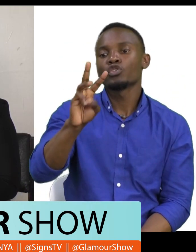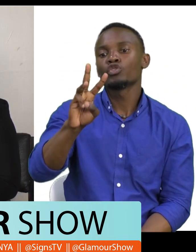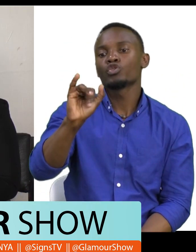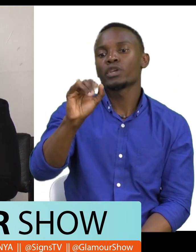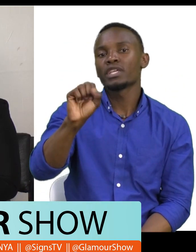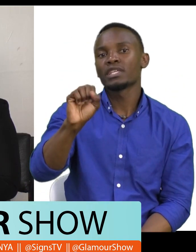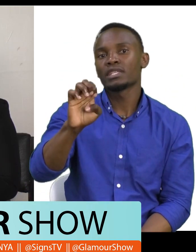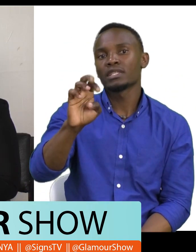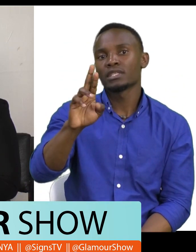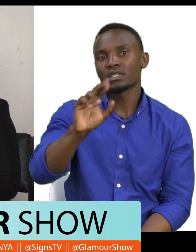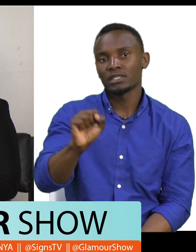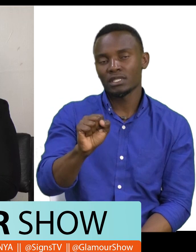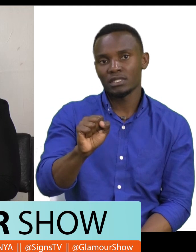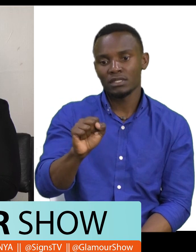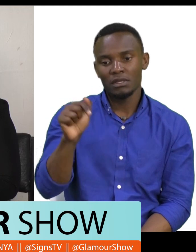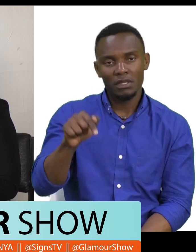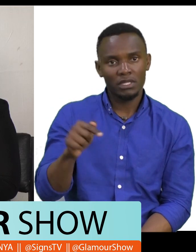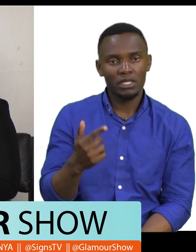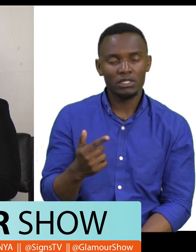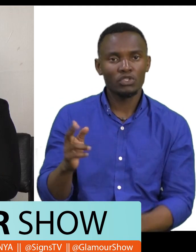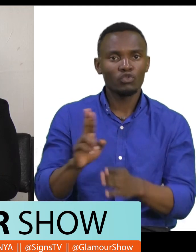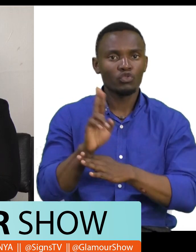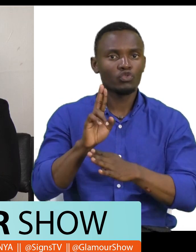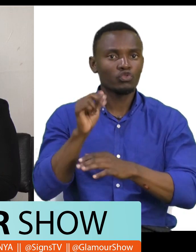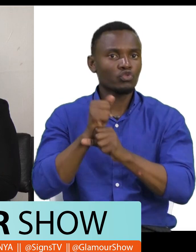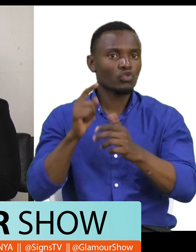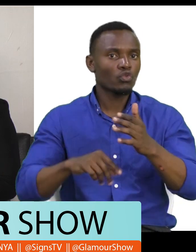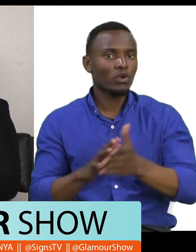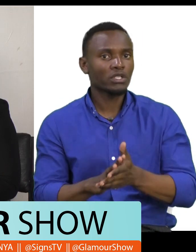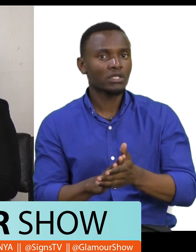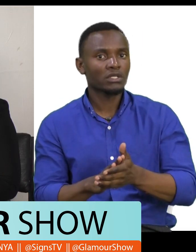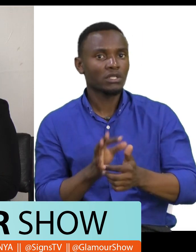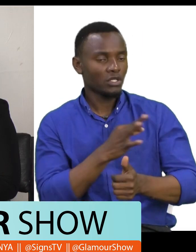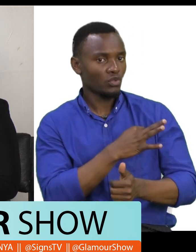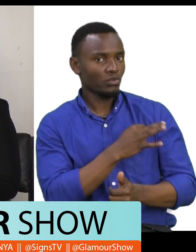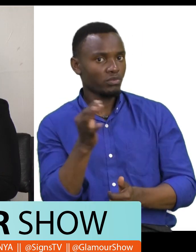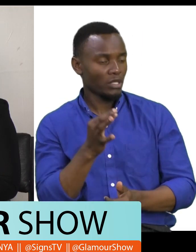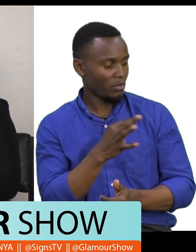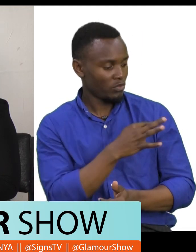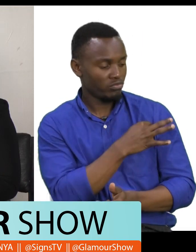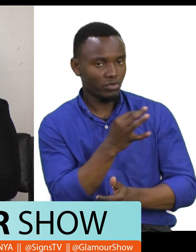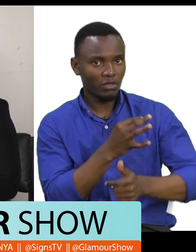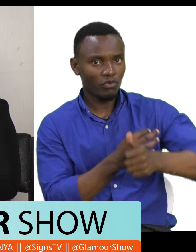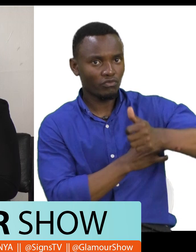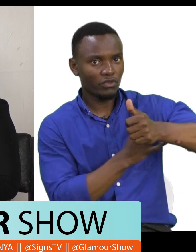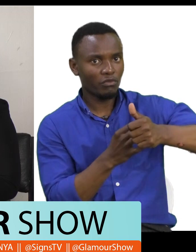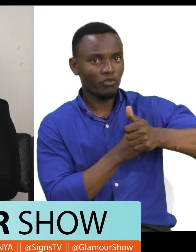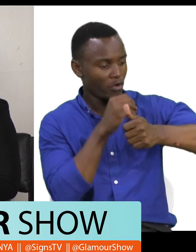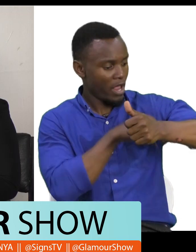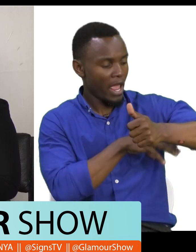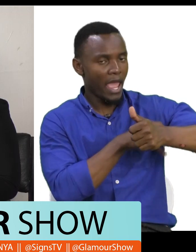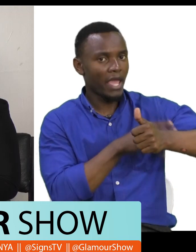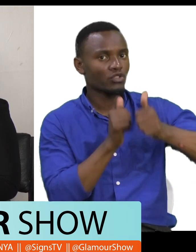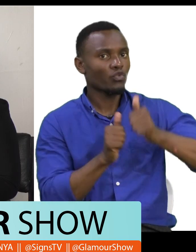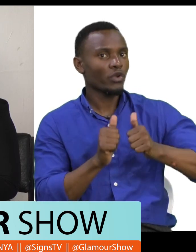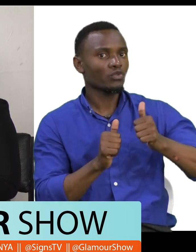We have manual tweezer. Manual tweezer, we are going to use it to remove stray hairs. Stray hairs are the